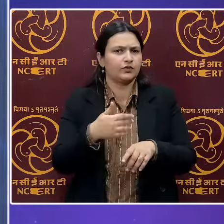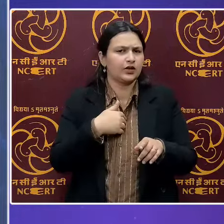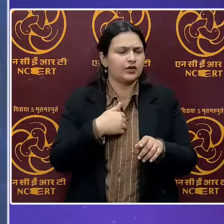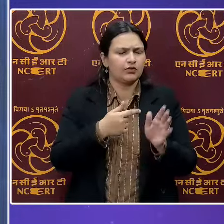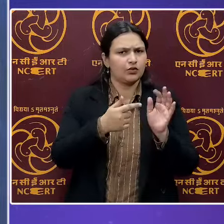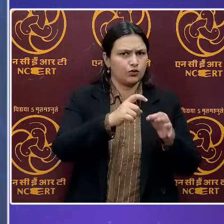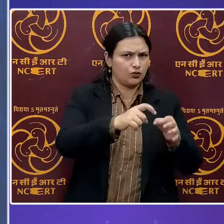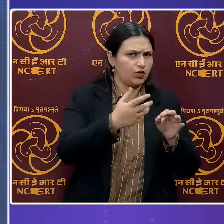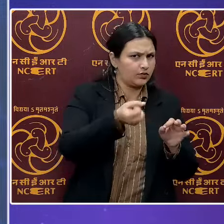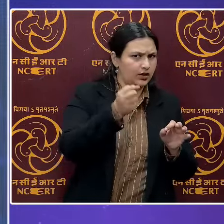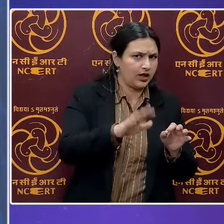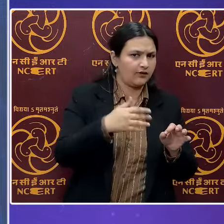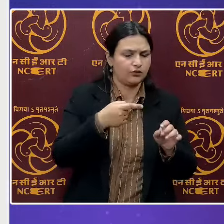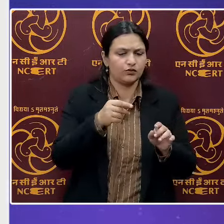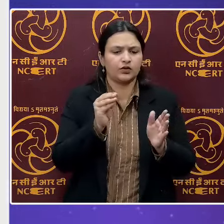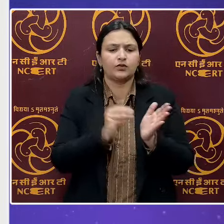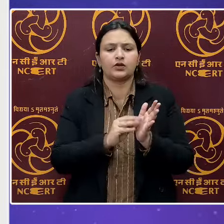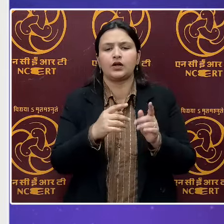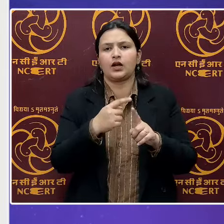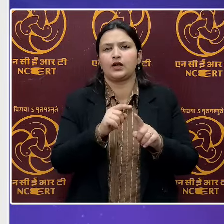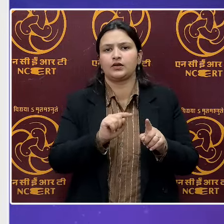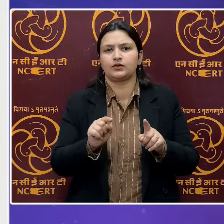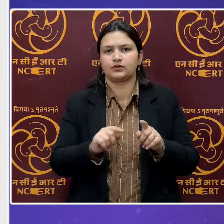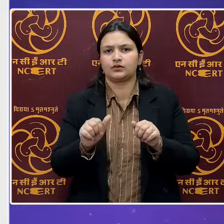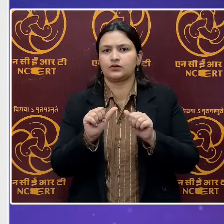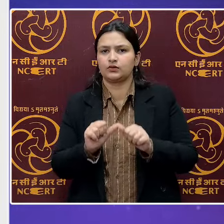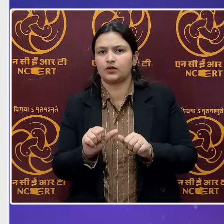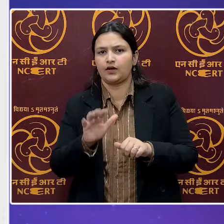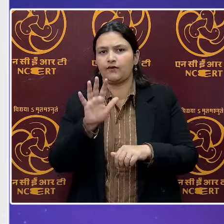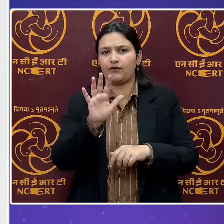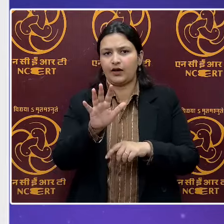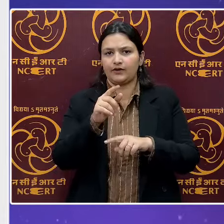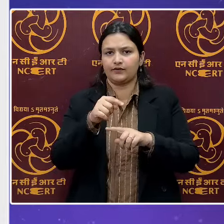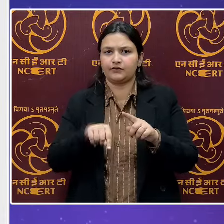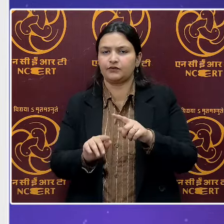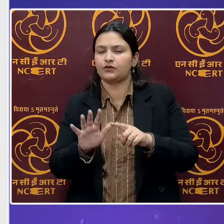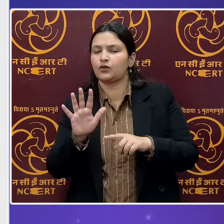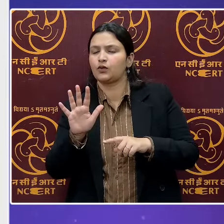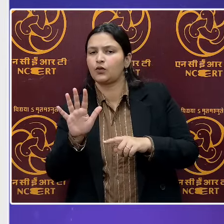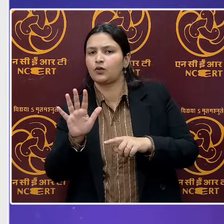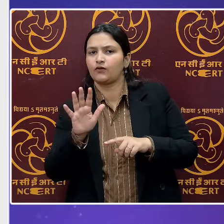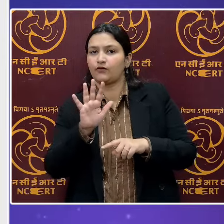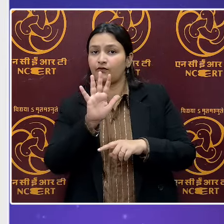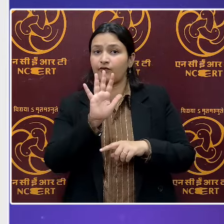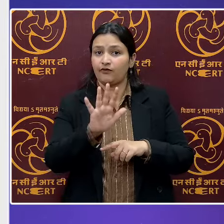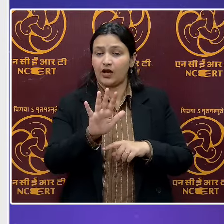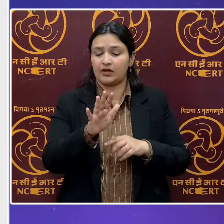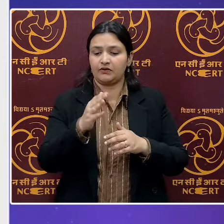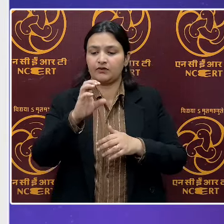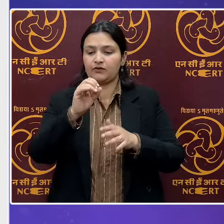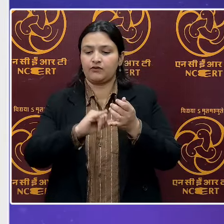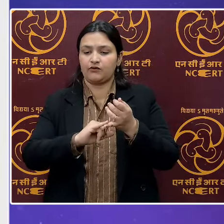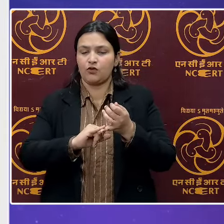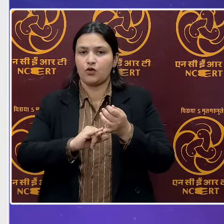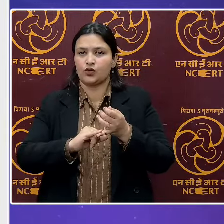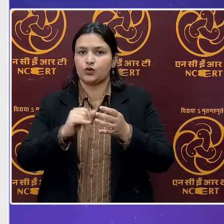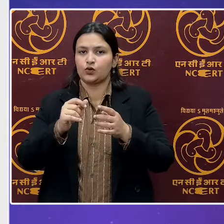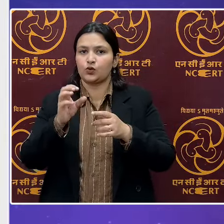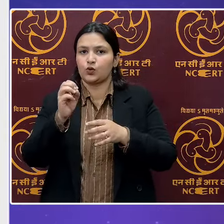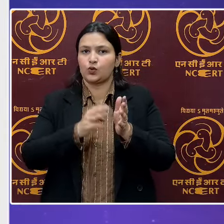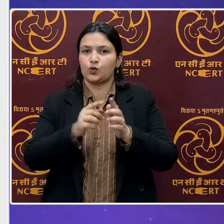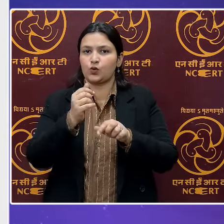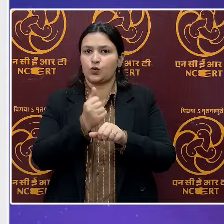x is equal to a cos, that is 5 cos omega t, just substitute for all the values. So what is here? X is equal to